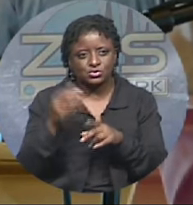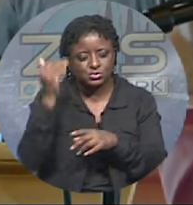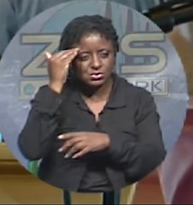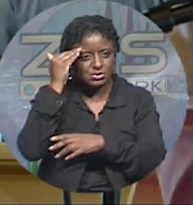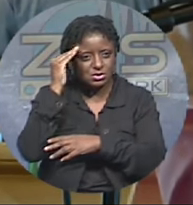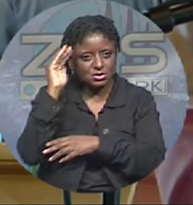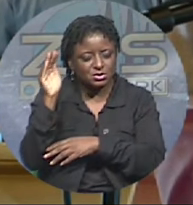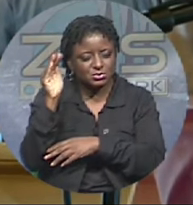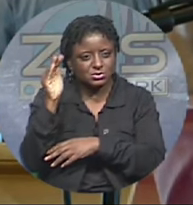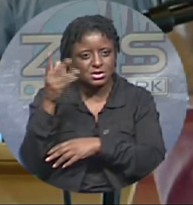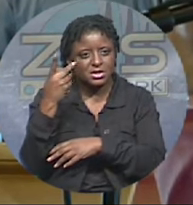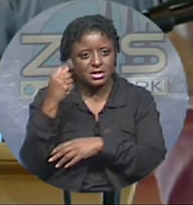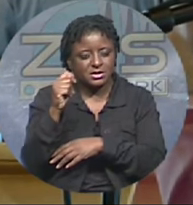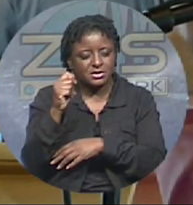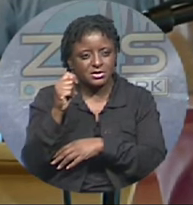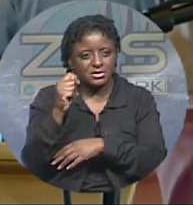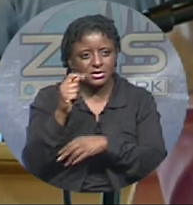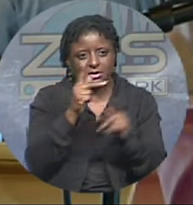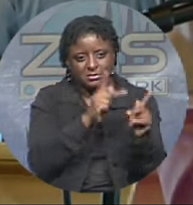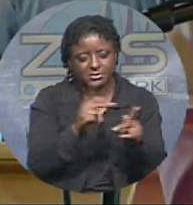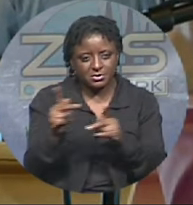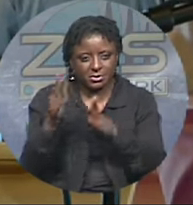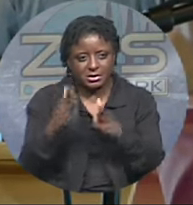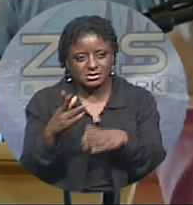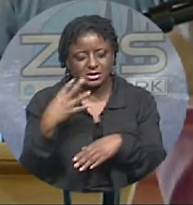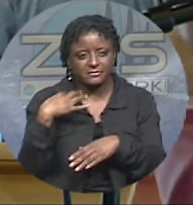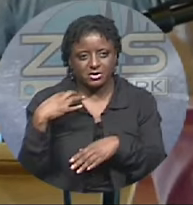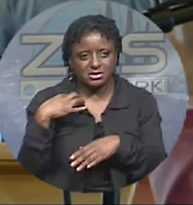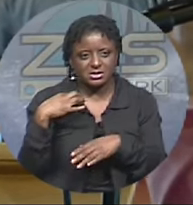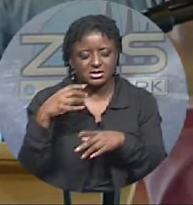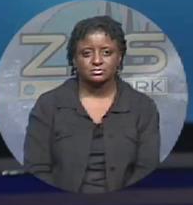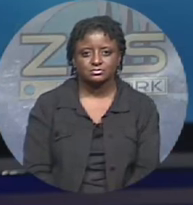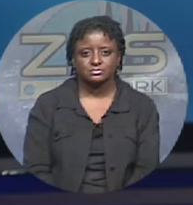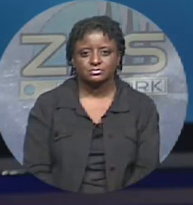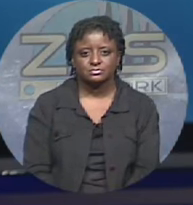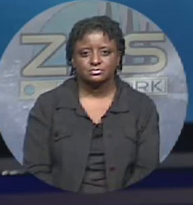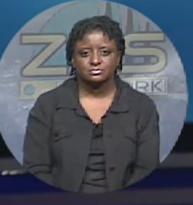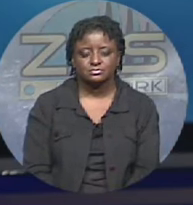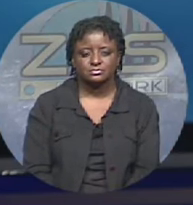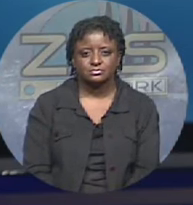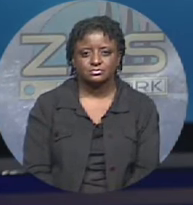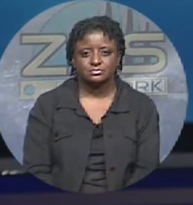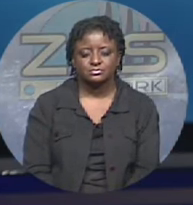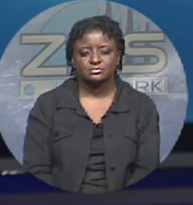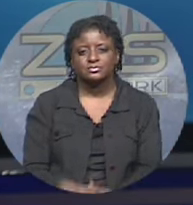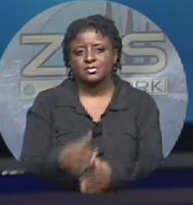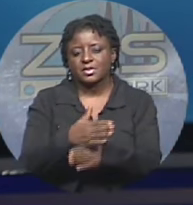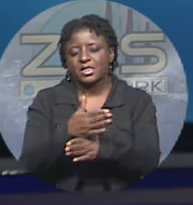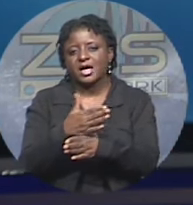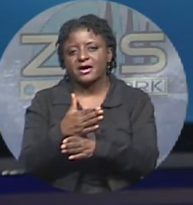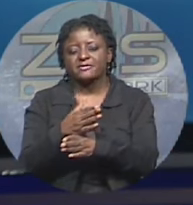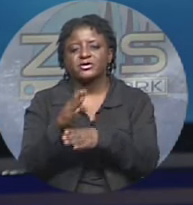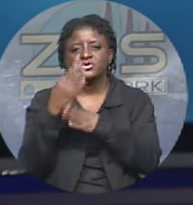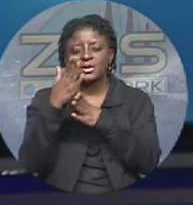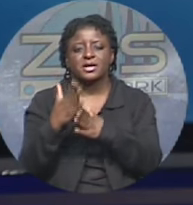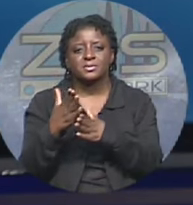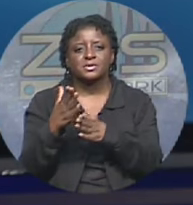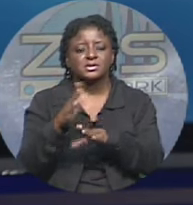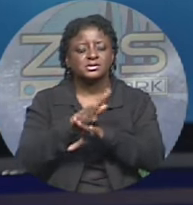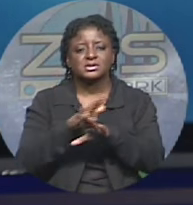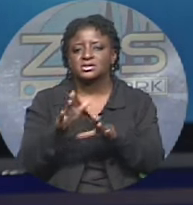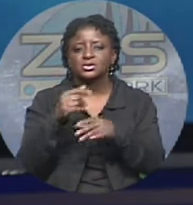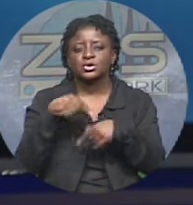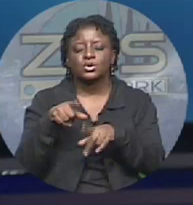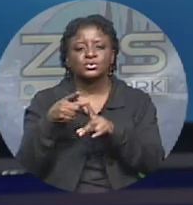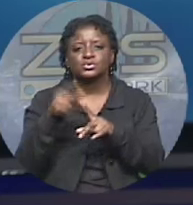and volunteers that really make this thing happen. The average Bahamian doesn't make it down to the southern Bahamas,